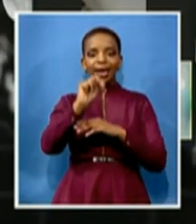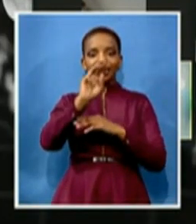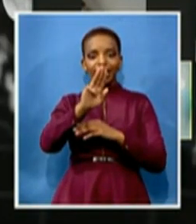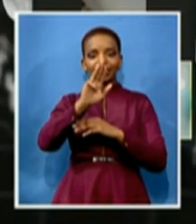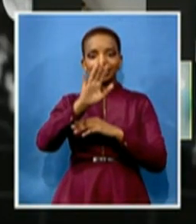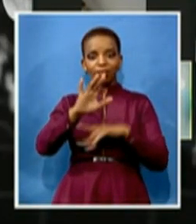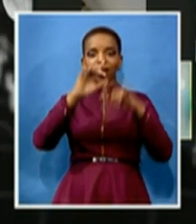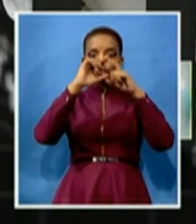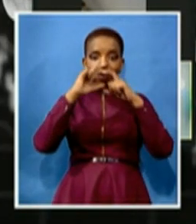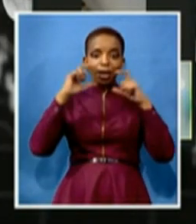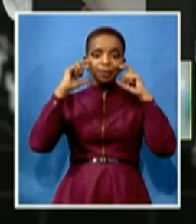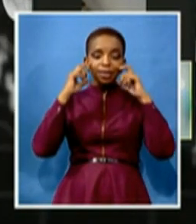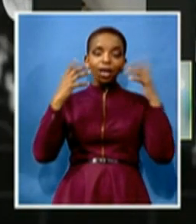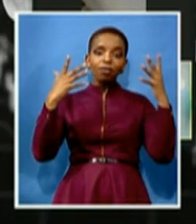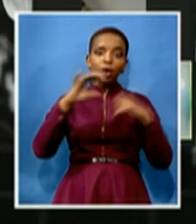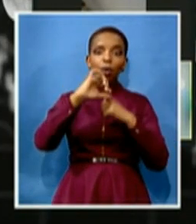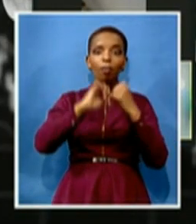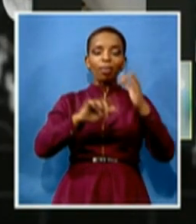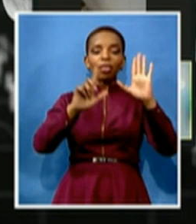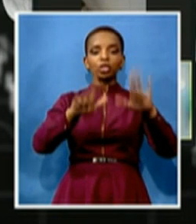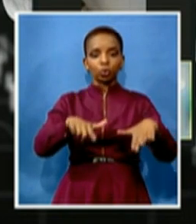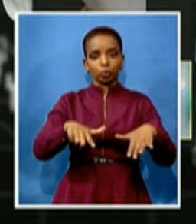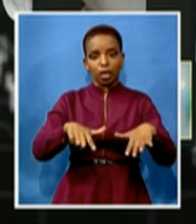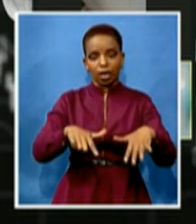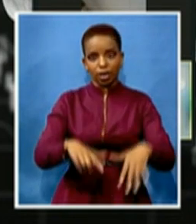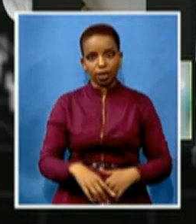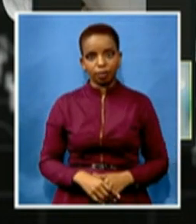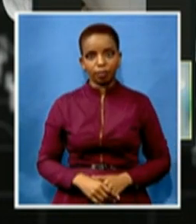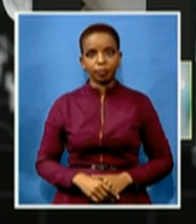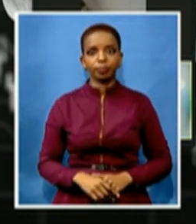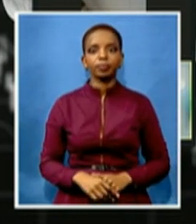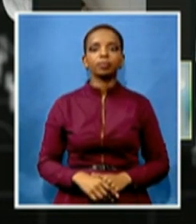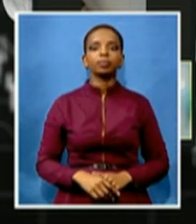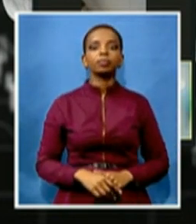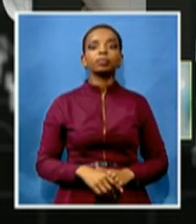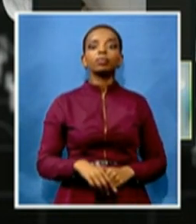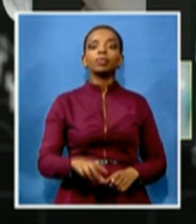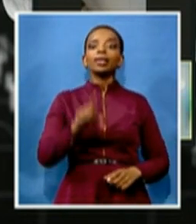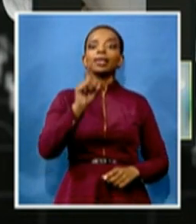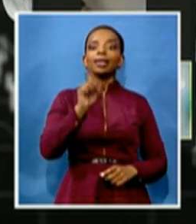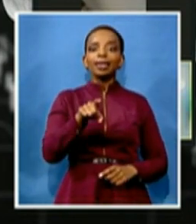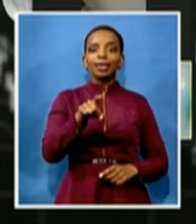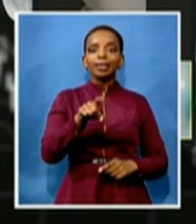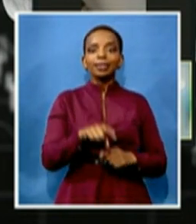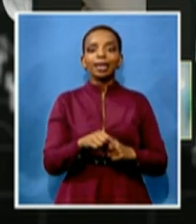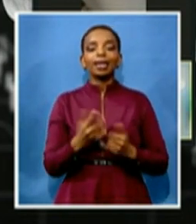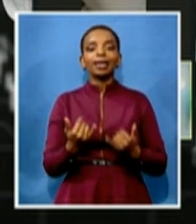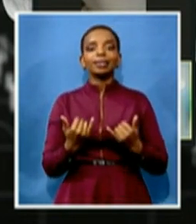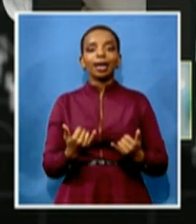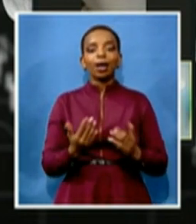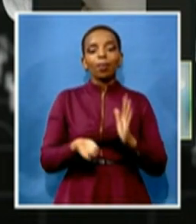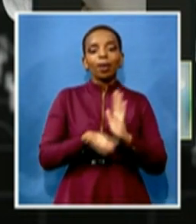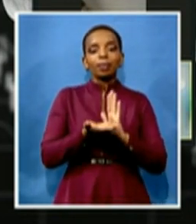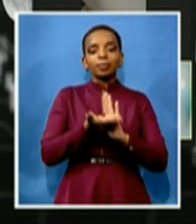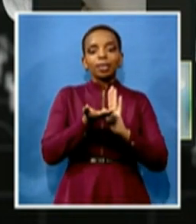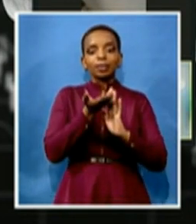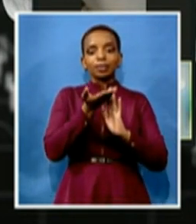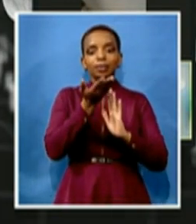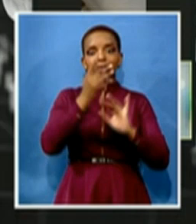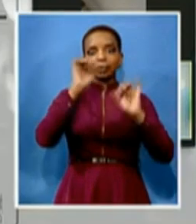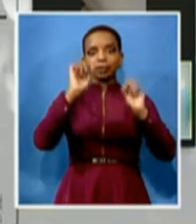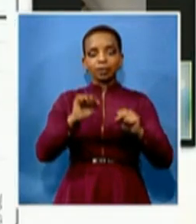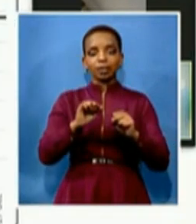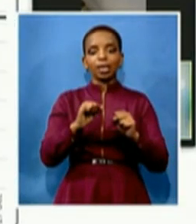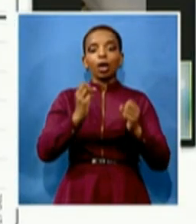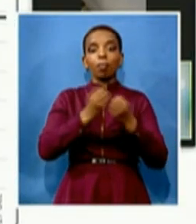So these are the results that are currently being updated and calibrated based on the most recent information, but just to give you a sense